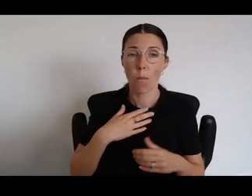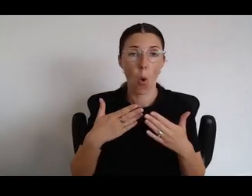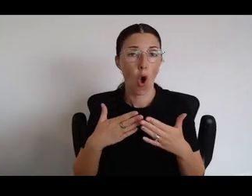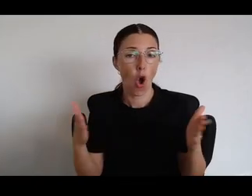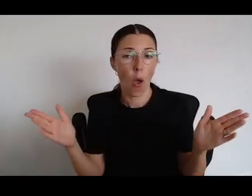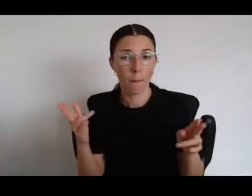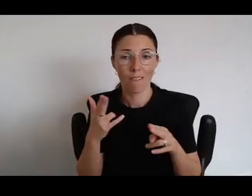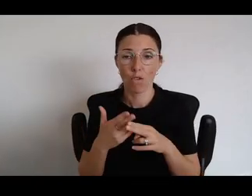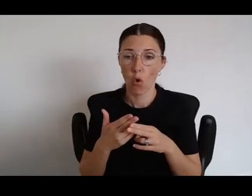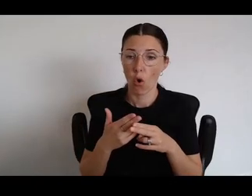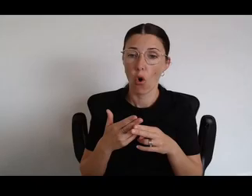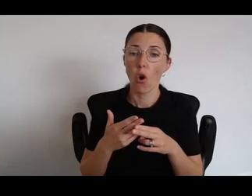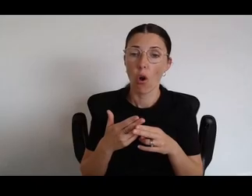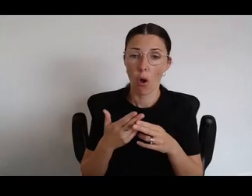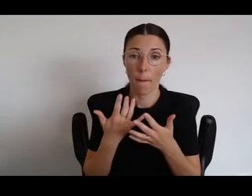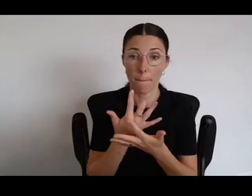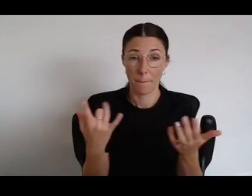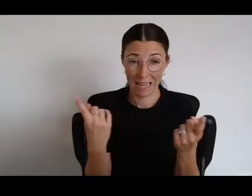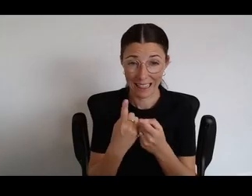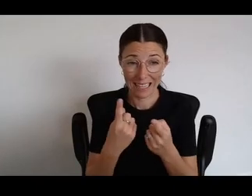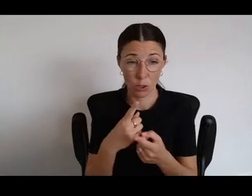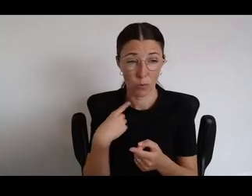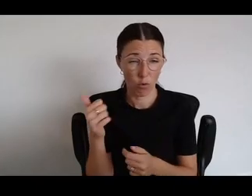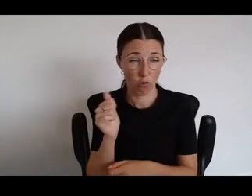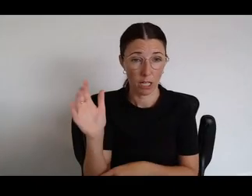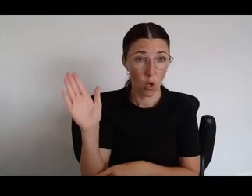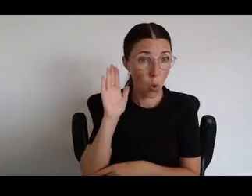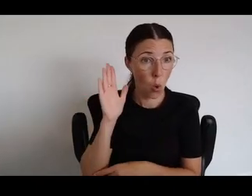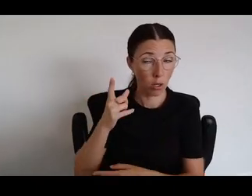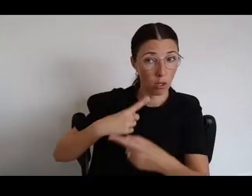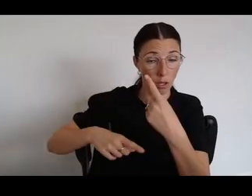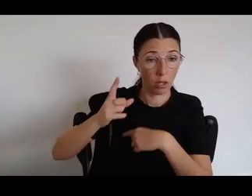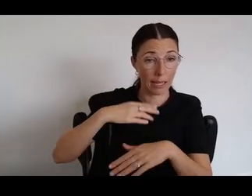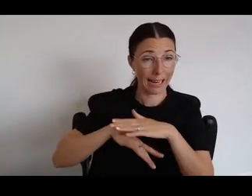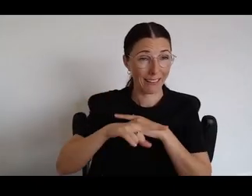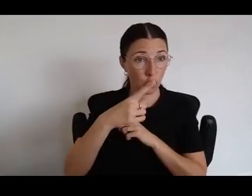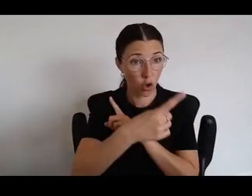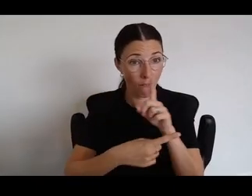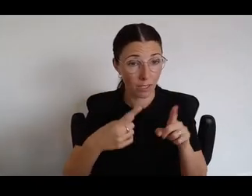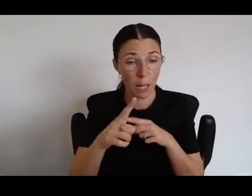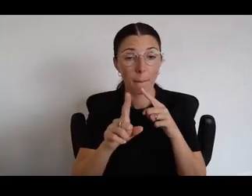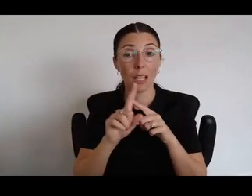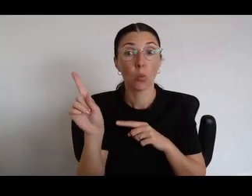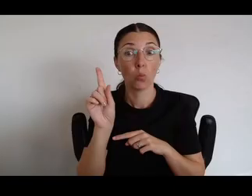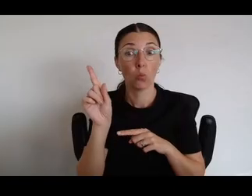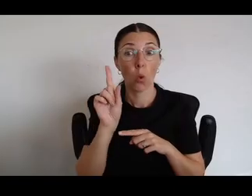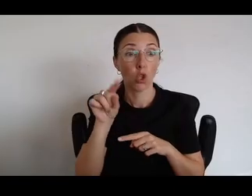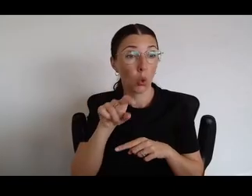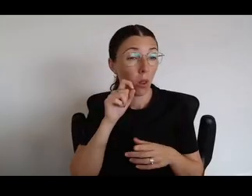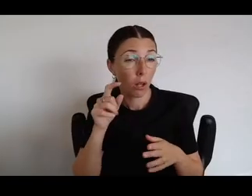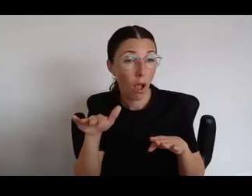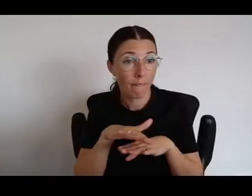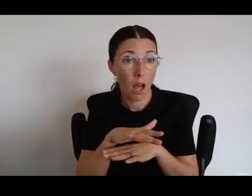many of those things that we have heard here in this conference earlier and that you will be discussing later today and tomorrow. Does